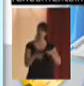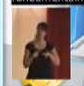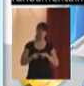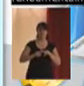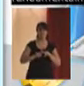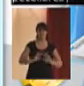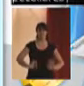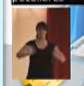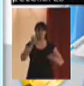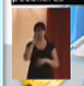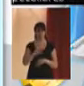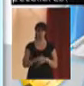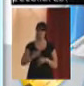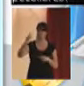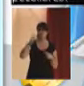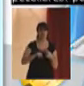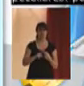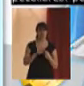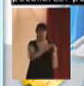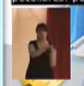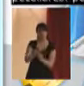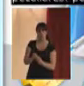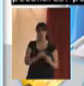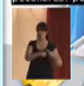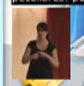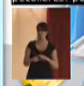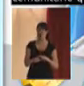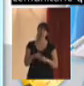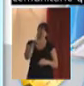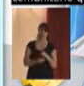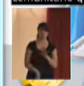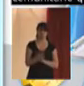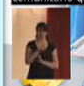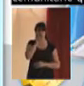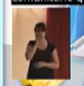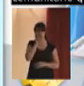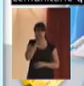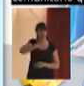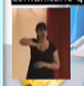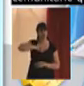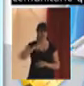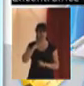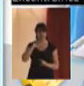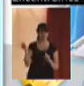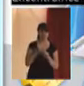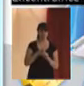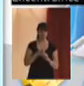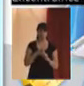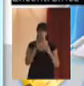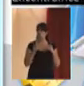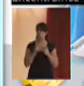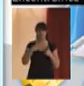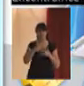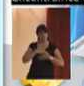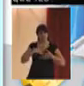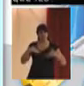the most important characteristics? First of all, there is a community that appears on Twitter. Users do